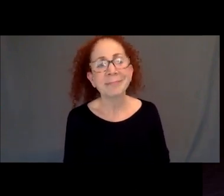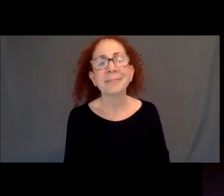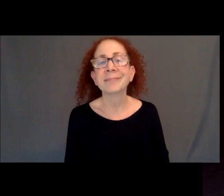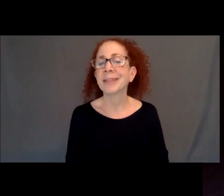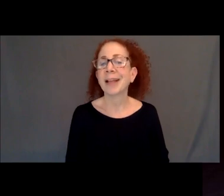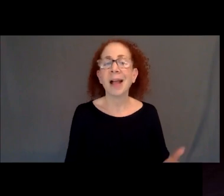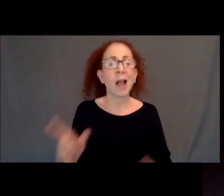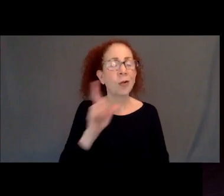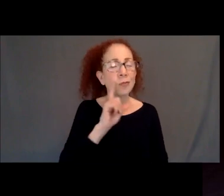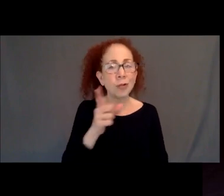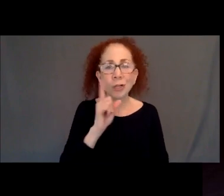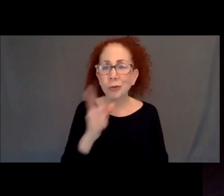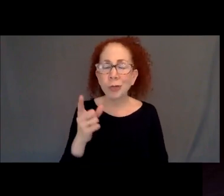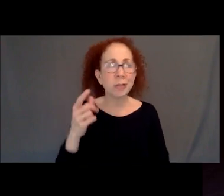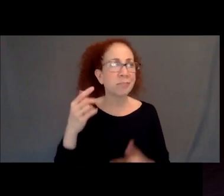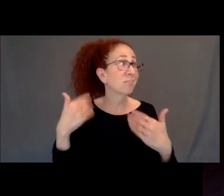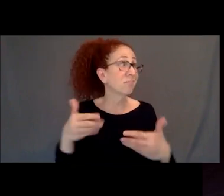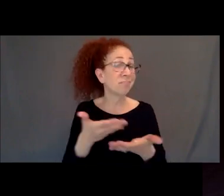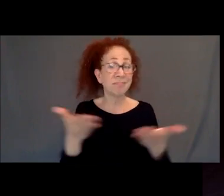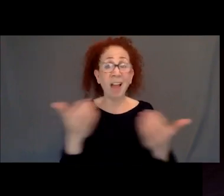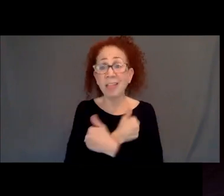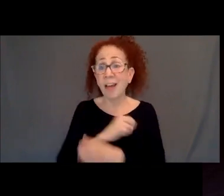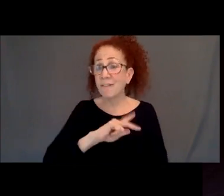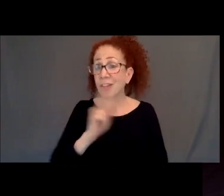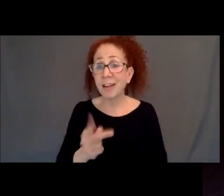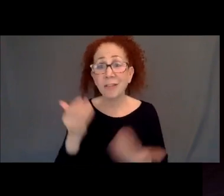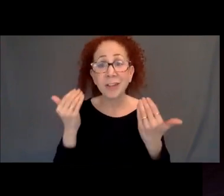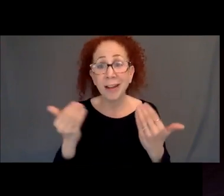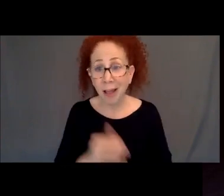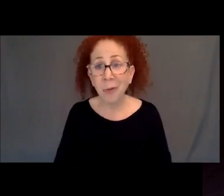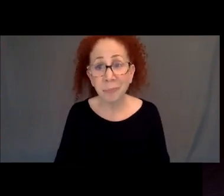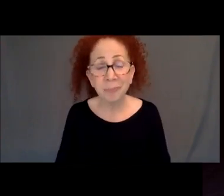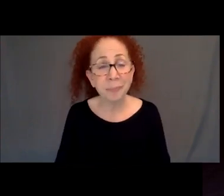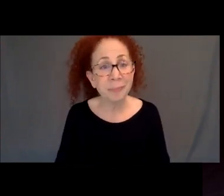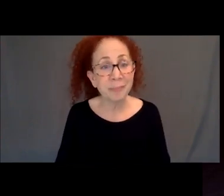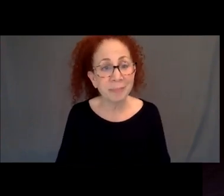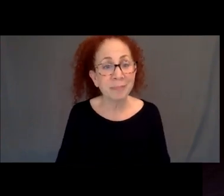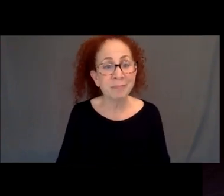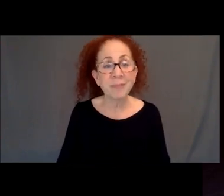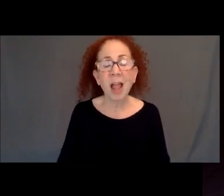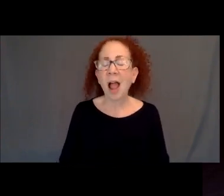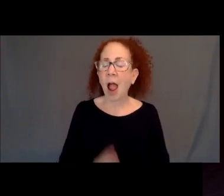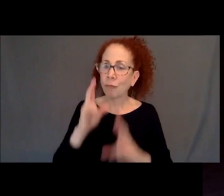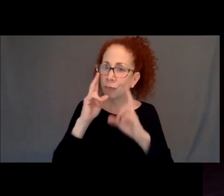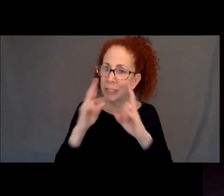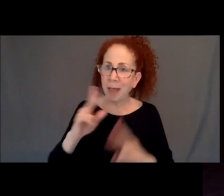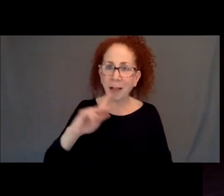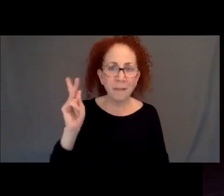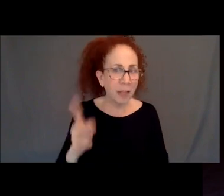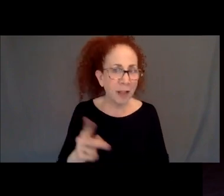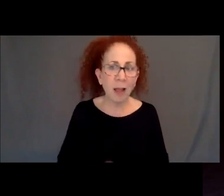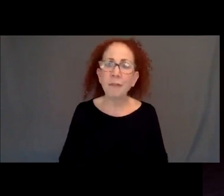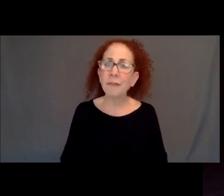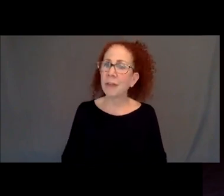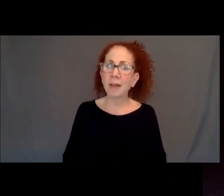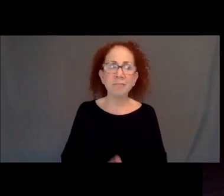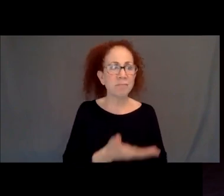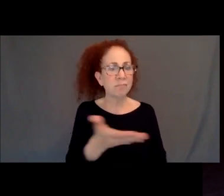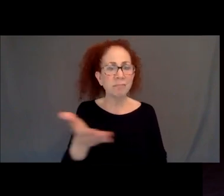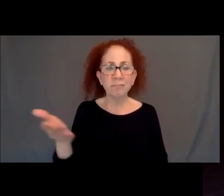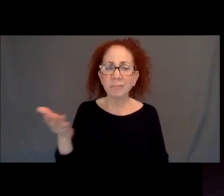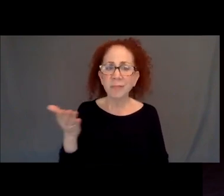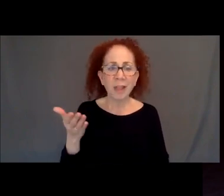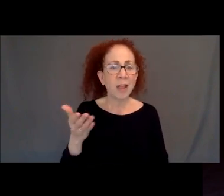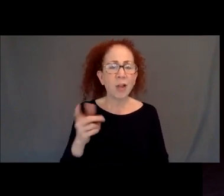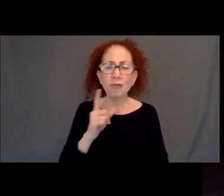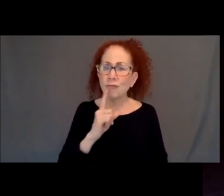you know, I've really grown to love Philadelphia and really respect how Philadelphia, you